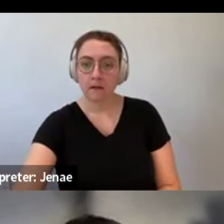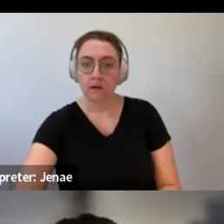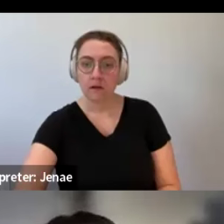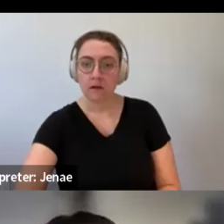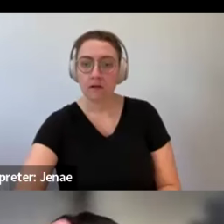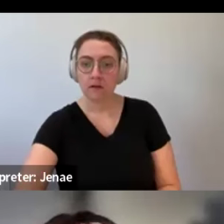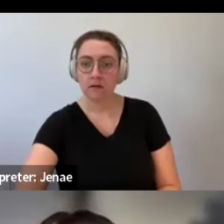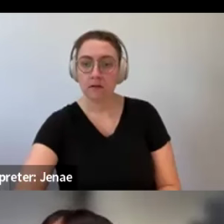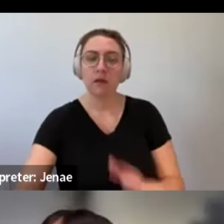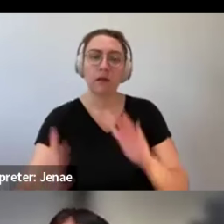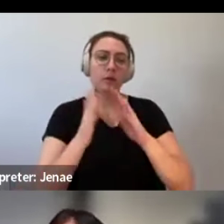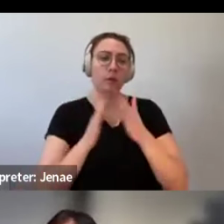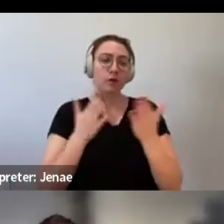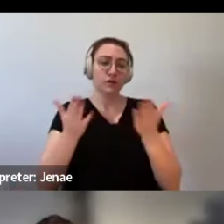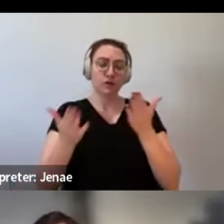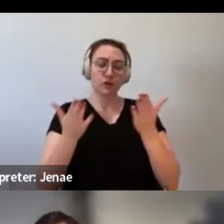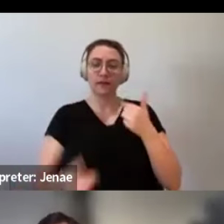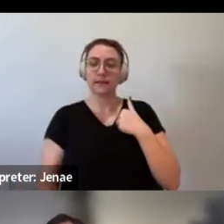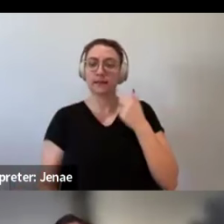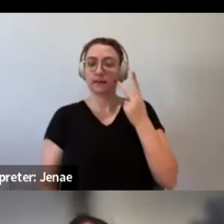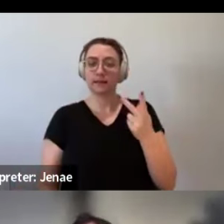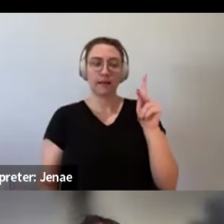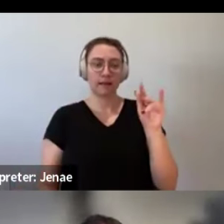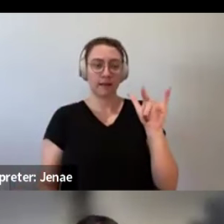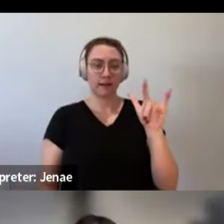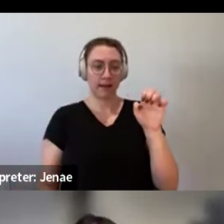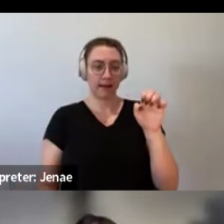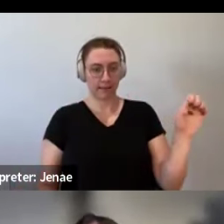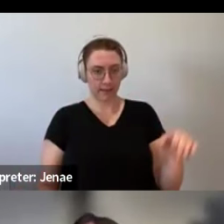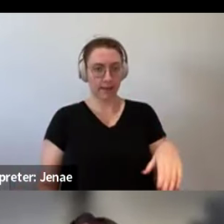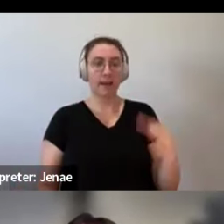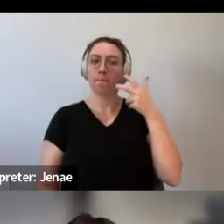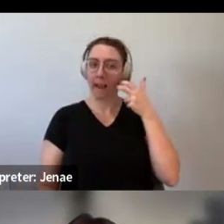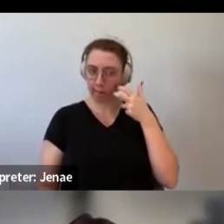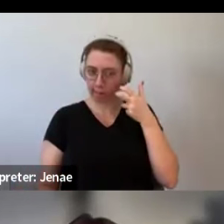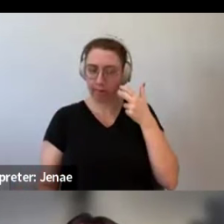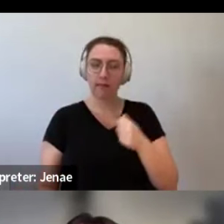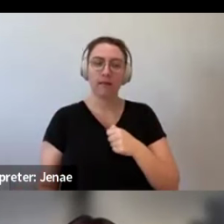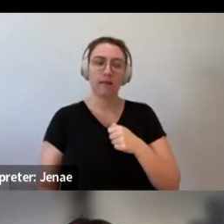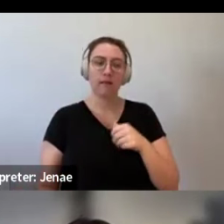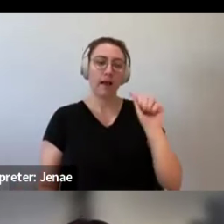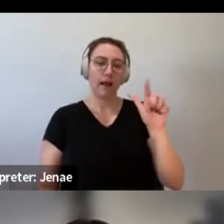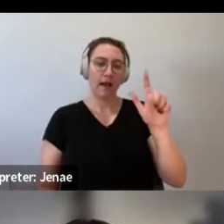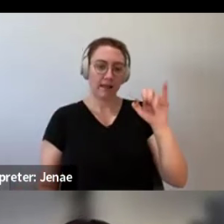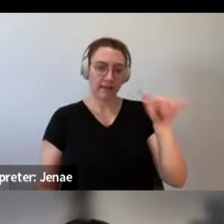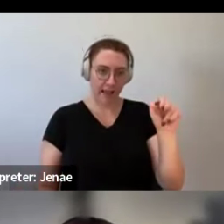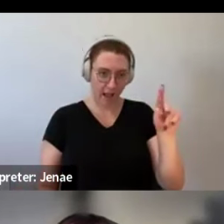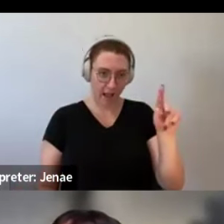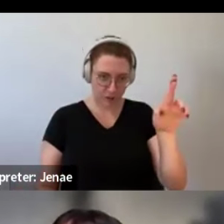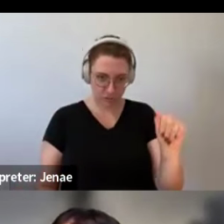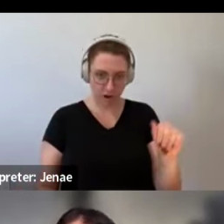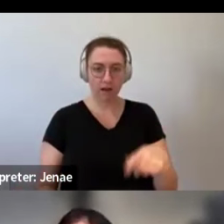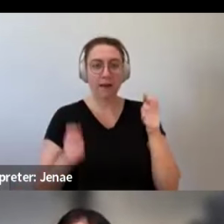Department, I see we have on Kylie and Michael and Alejandra and our